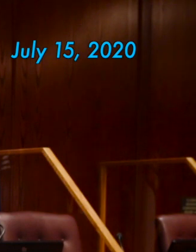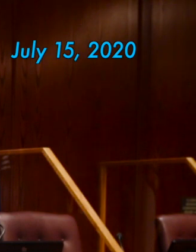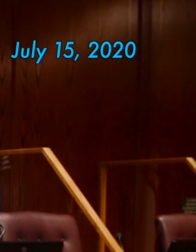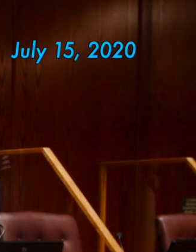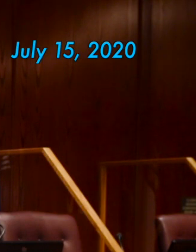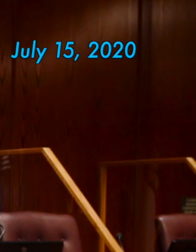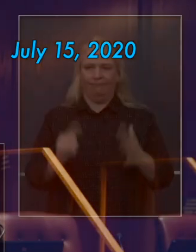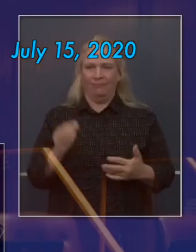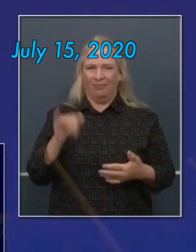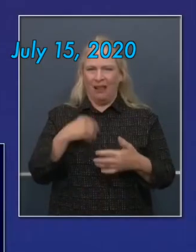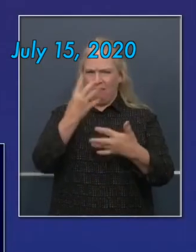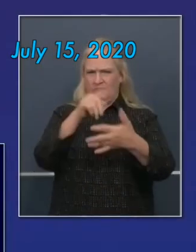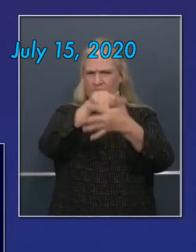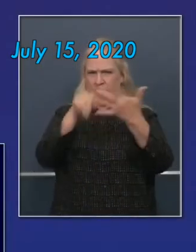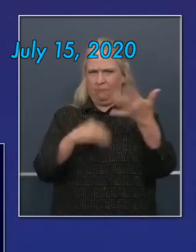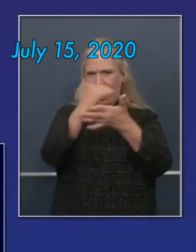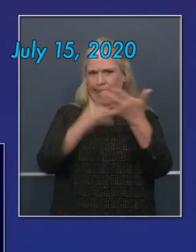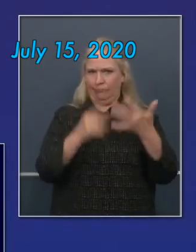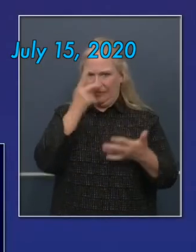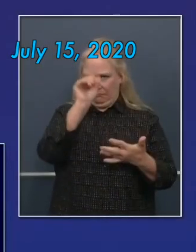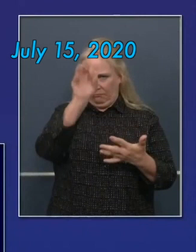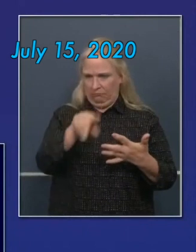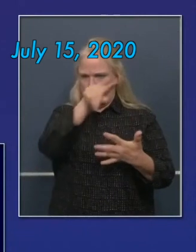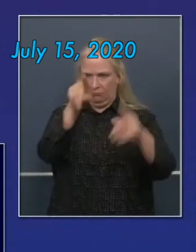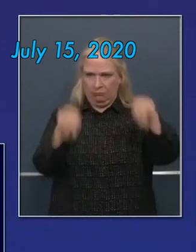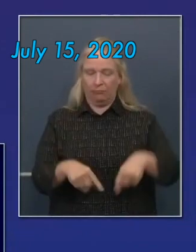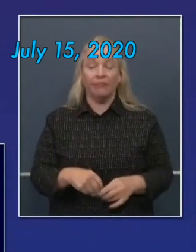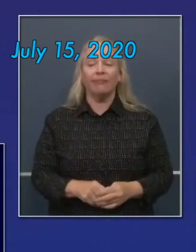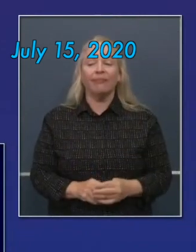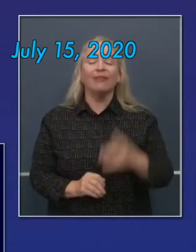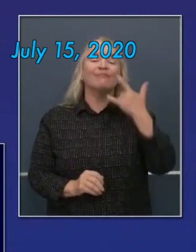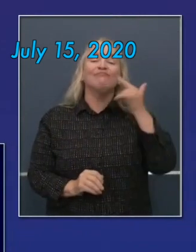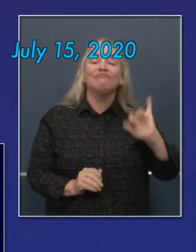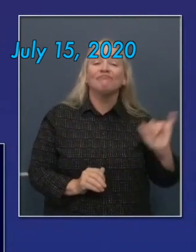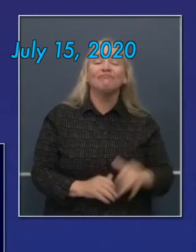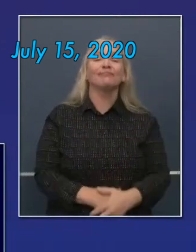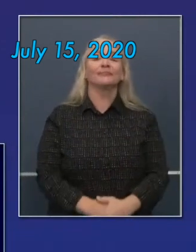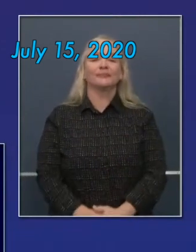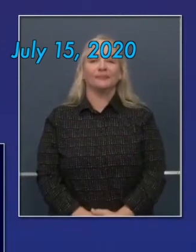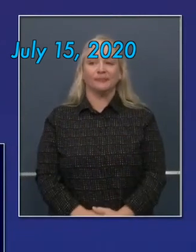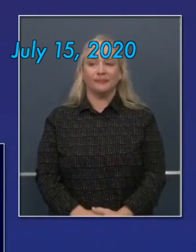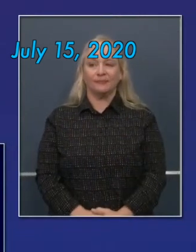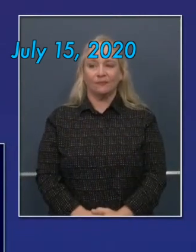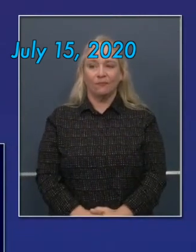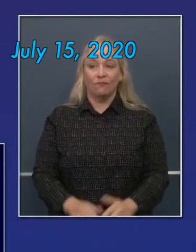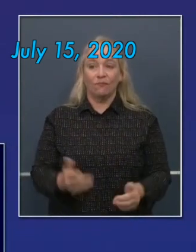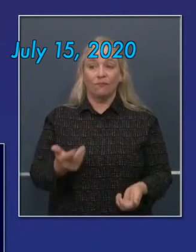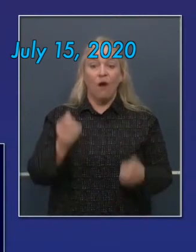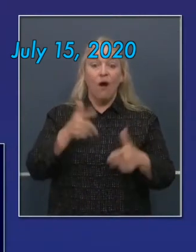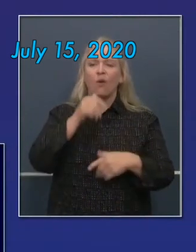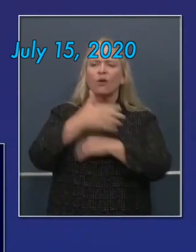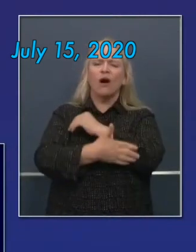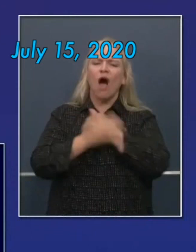some additional indoor operations for all the counties on the state's monitoring list. And that includes LA County and within that, the